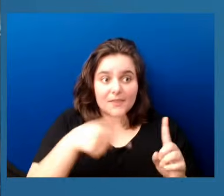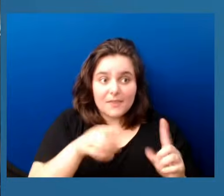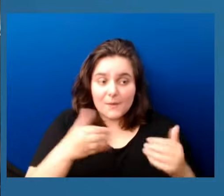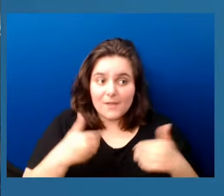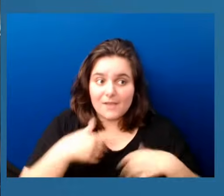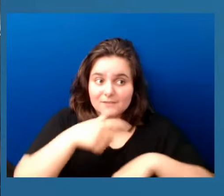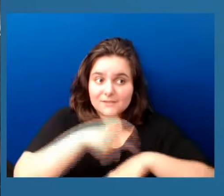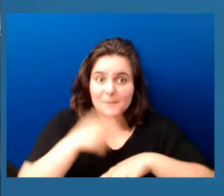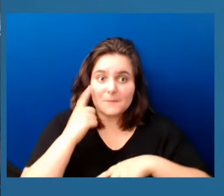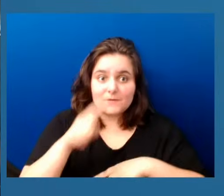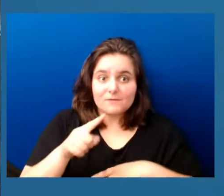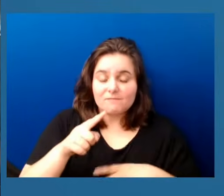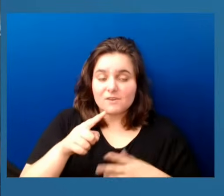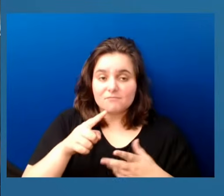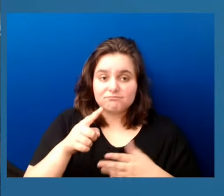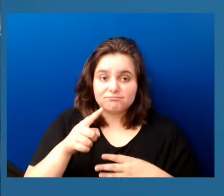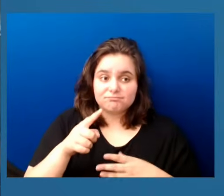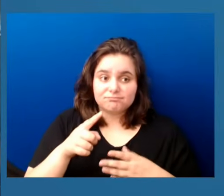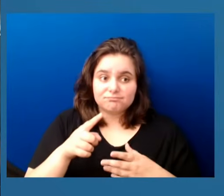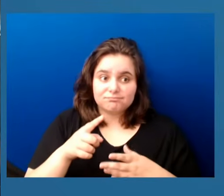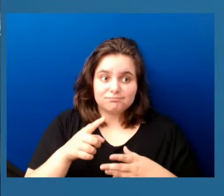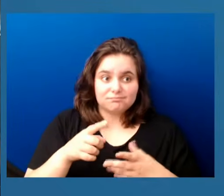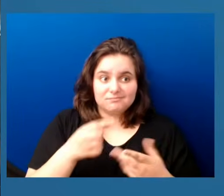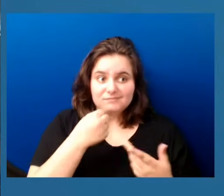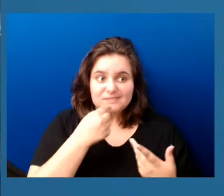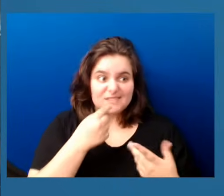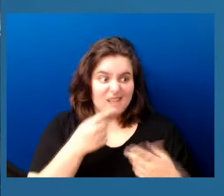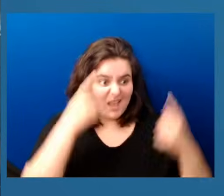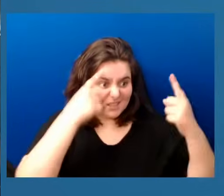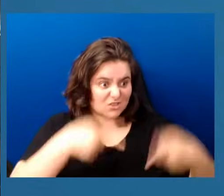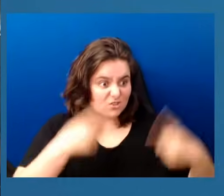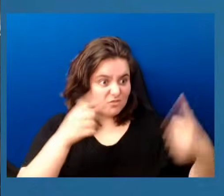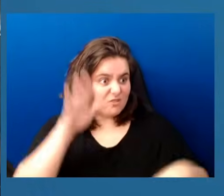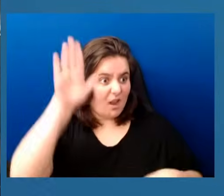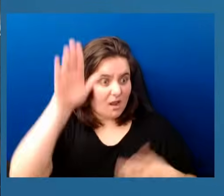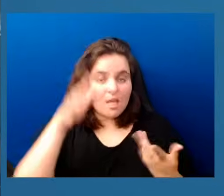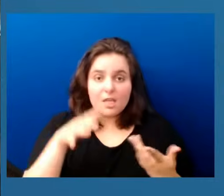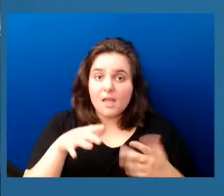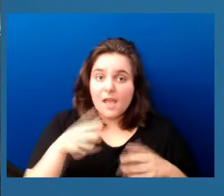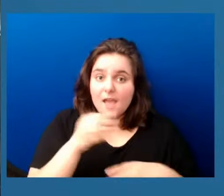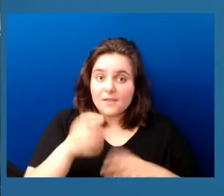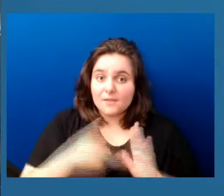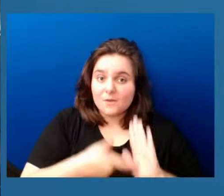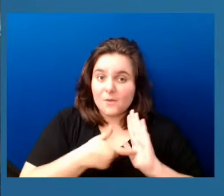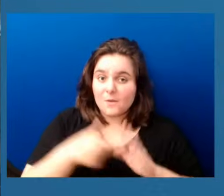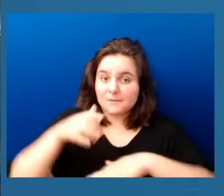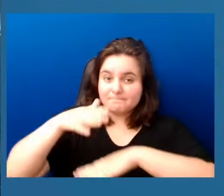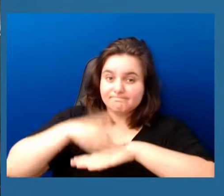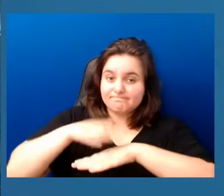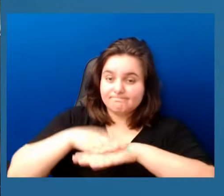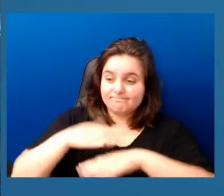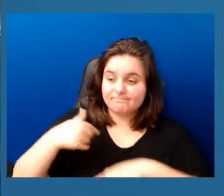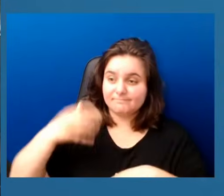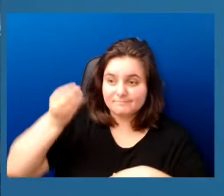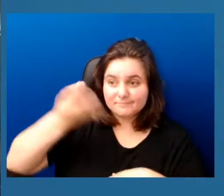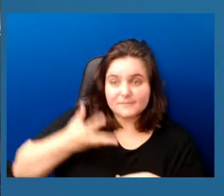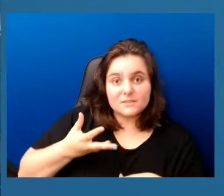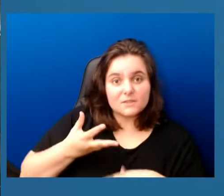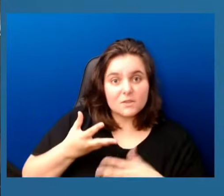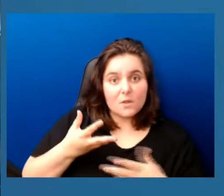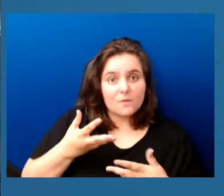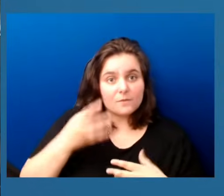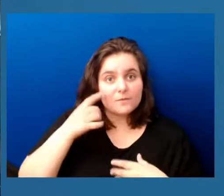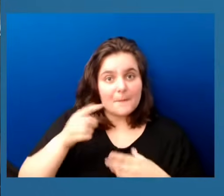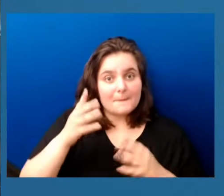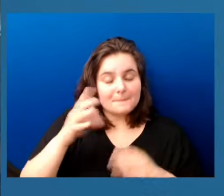more importantly, they will be required to alert us to any missing information or perceived missing information so that we can have a